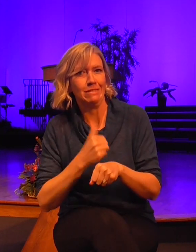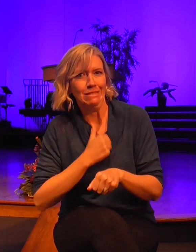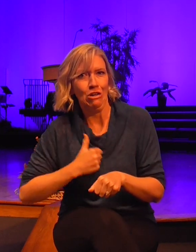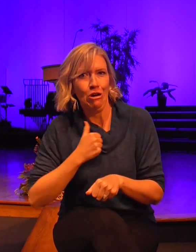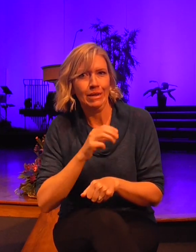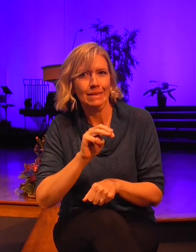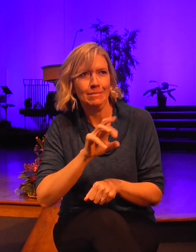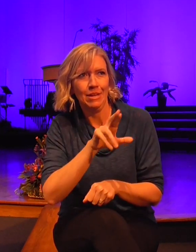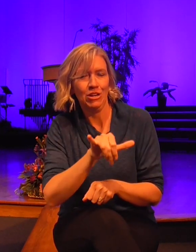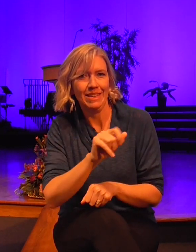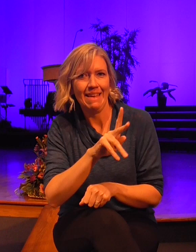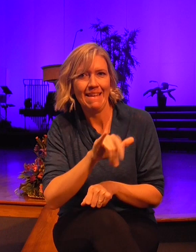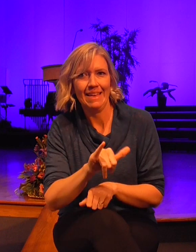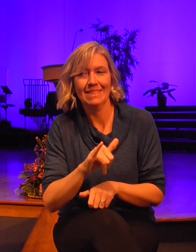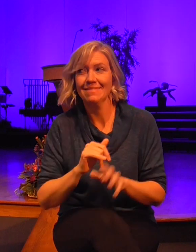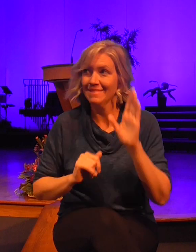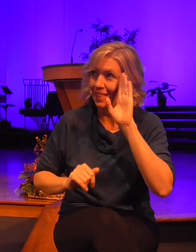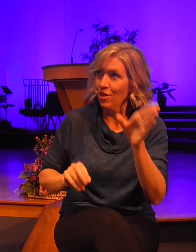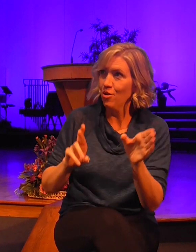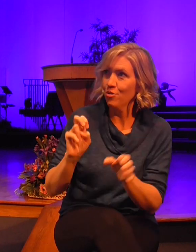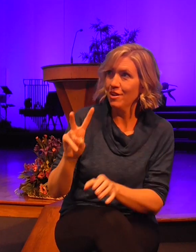Hey, Reverend Josh.